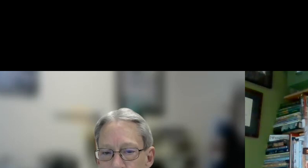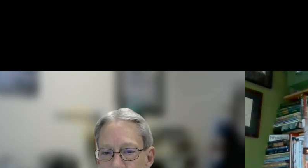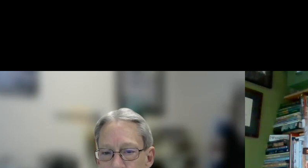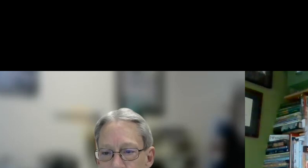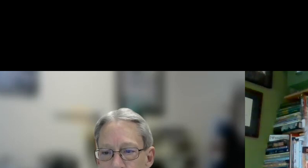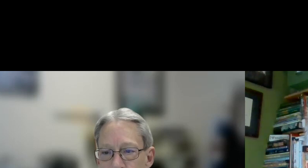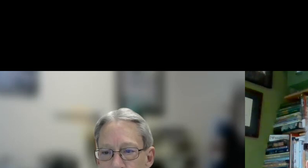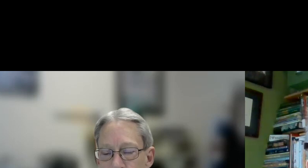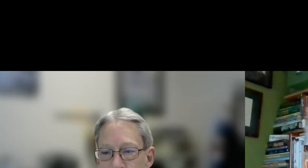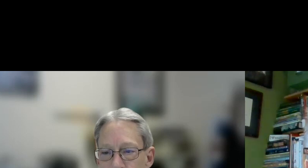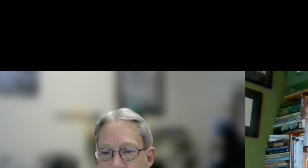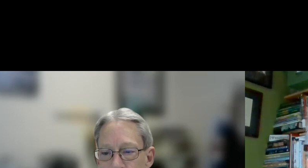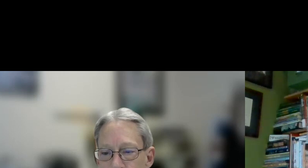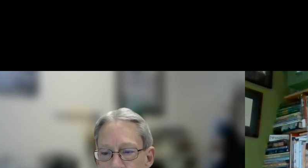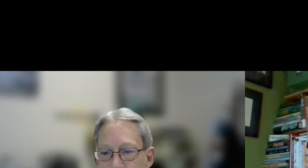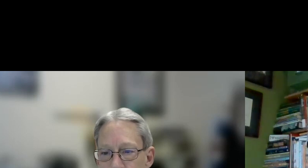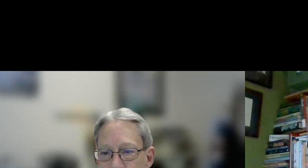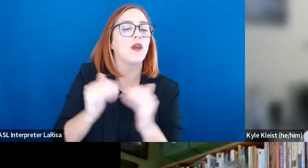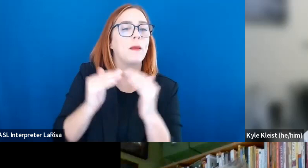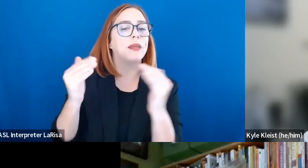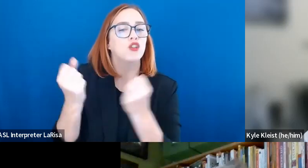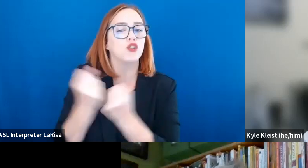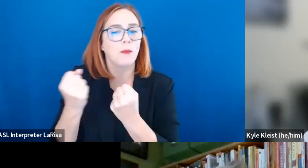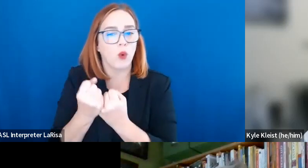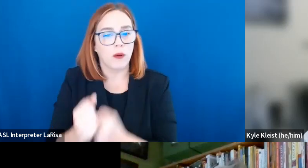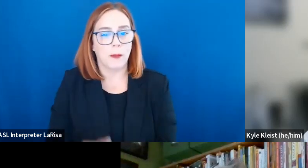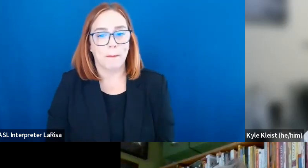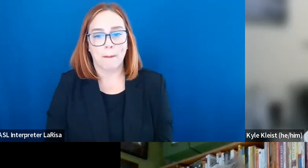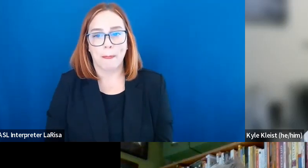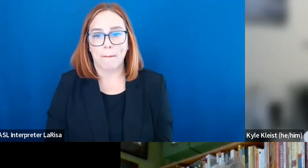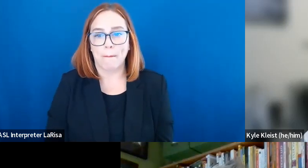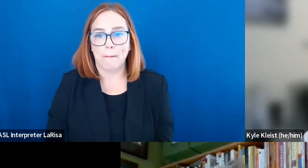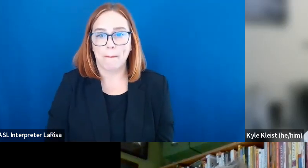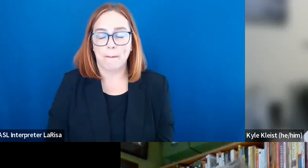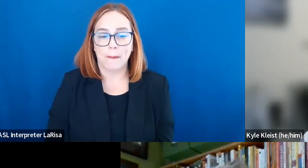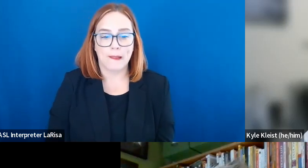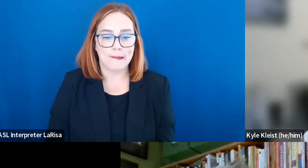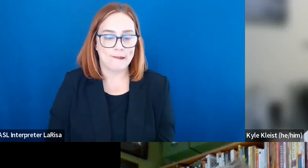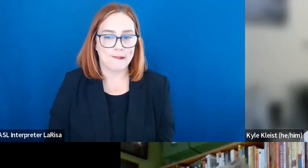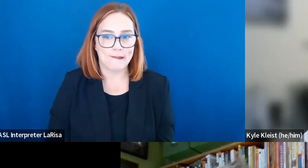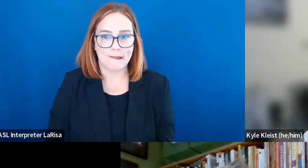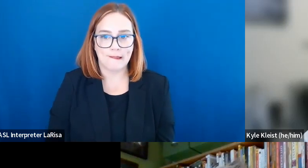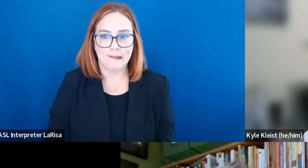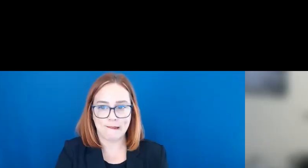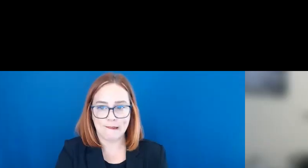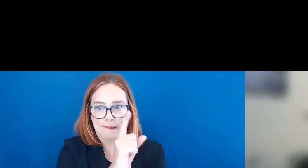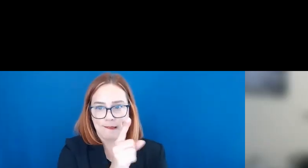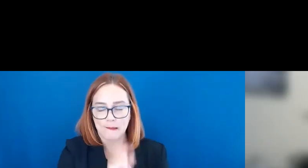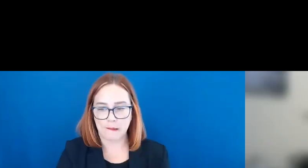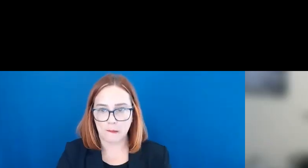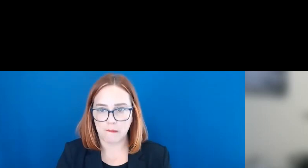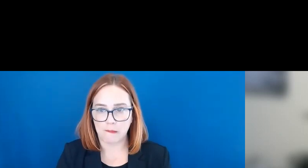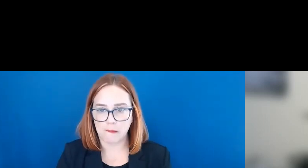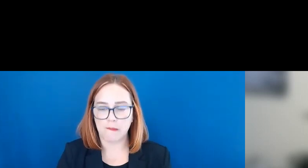my peer support. Give me 1 second. Oh, and let me fix my